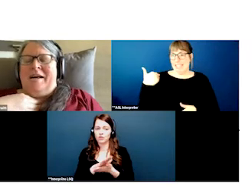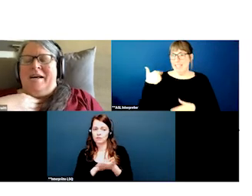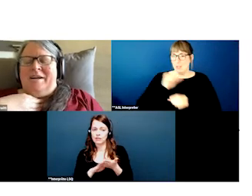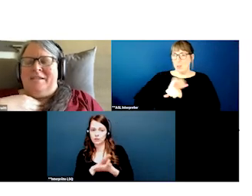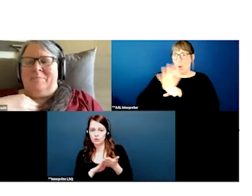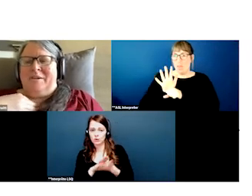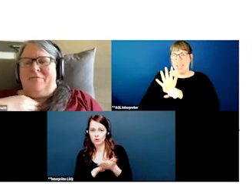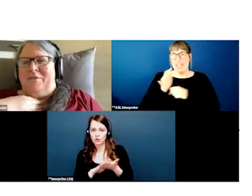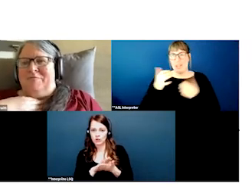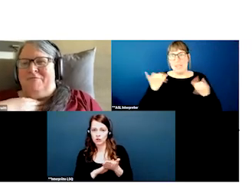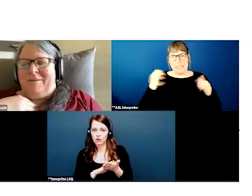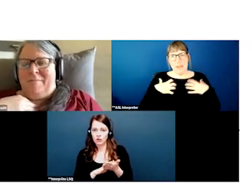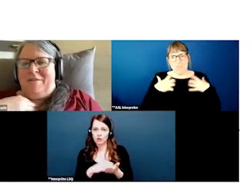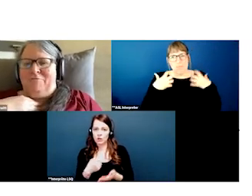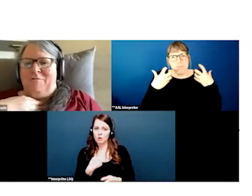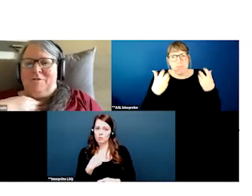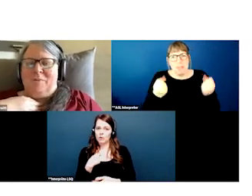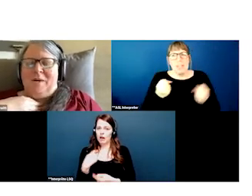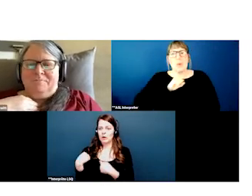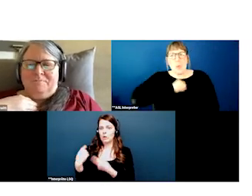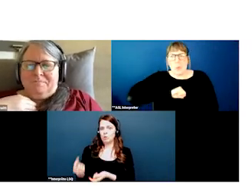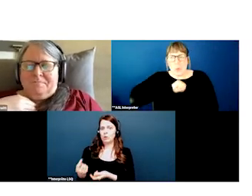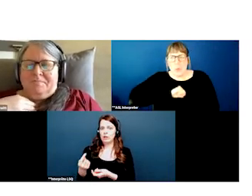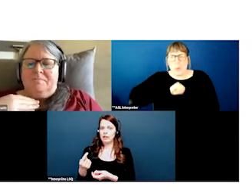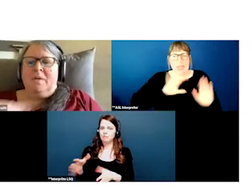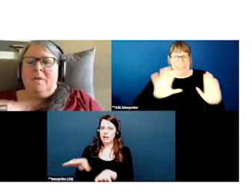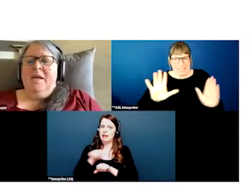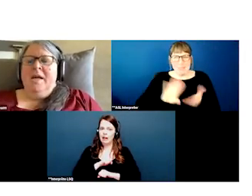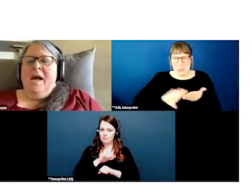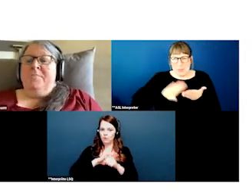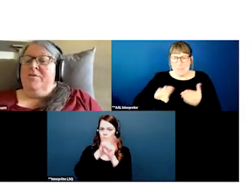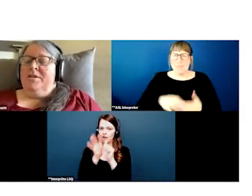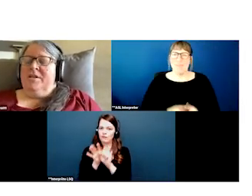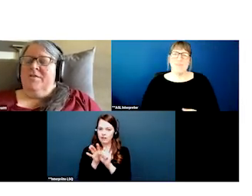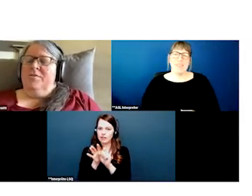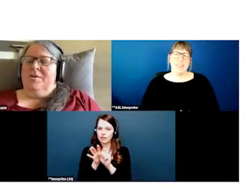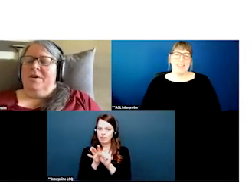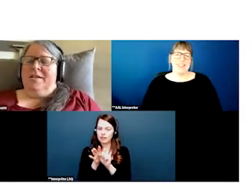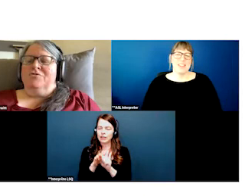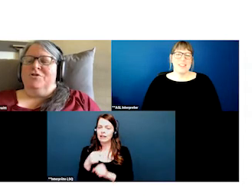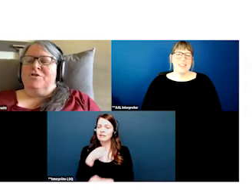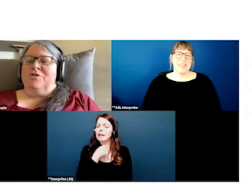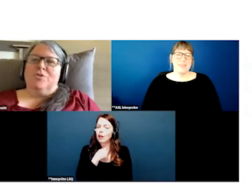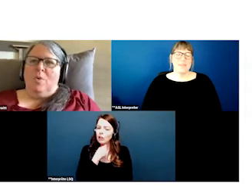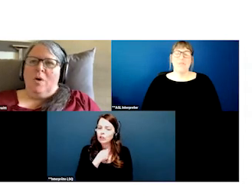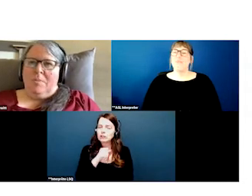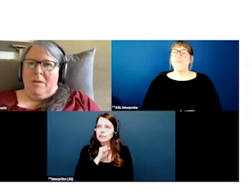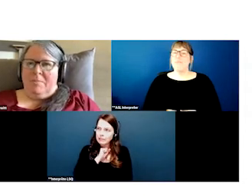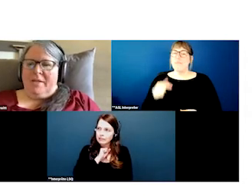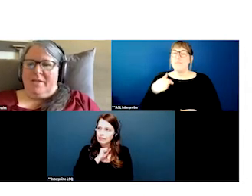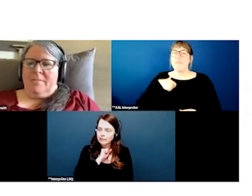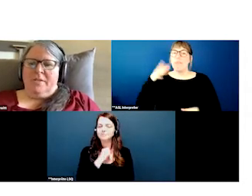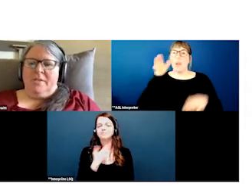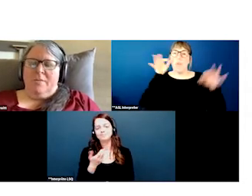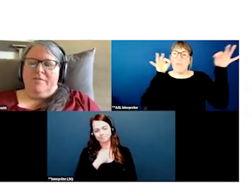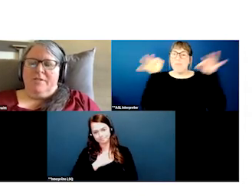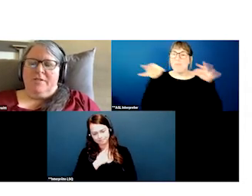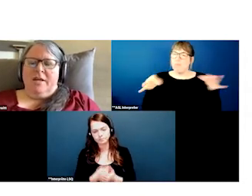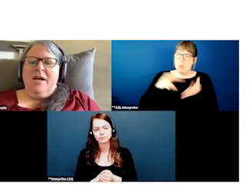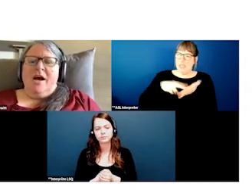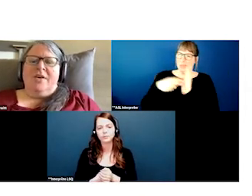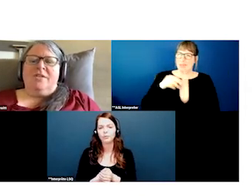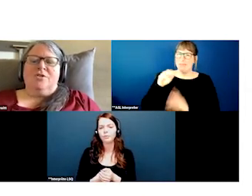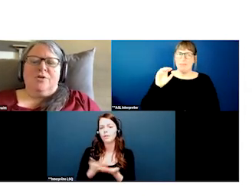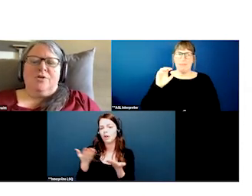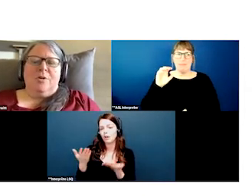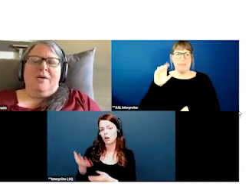so I have a little bit of a frog in my throat as well. I'm going to give you an introduction to what we mean by disability